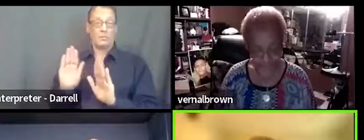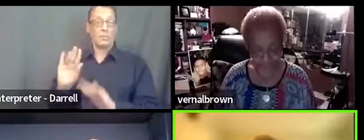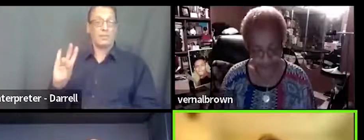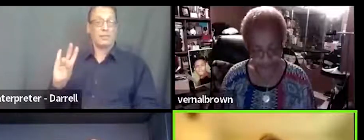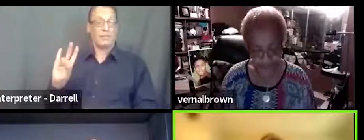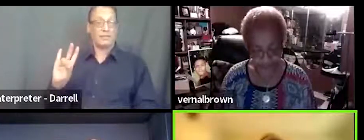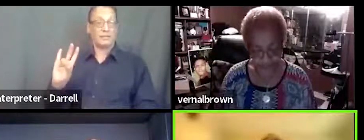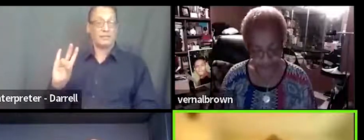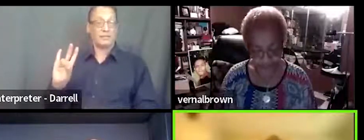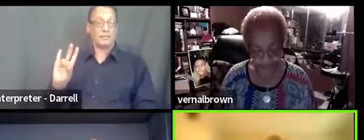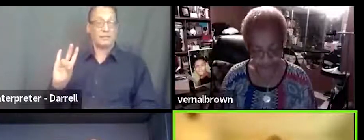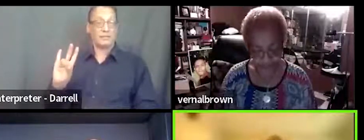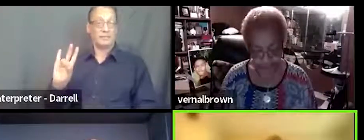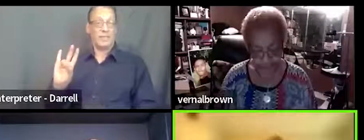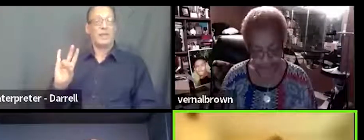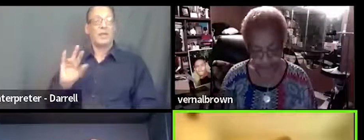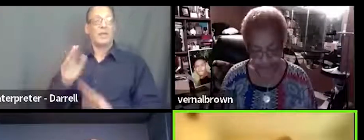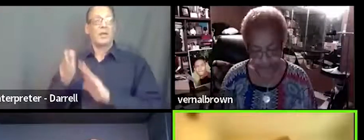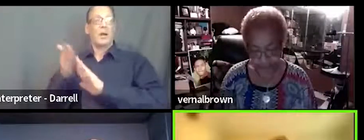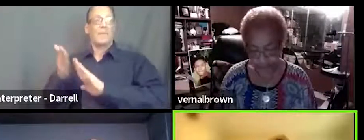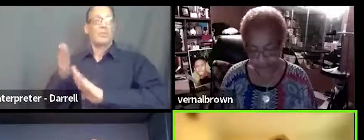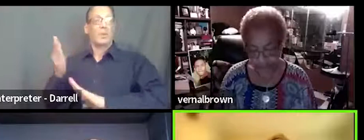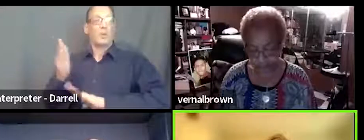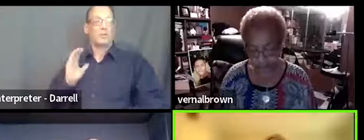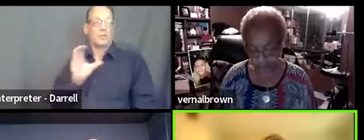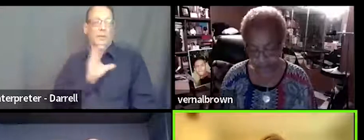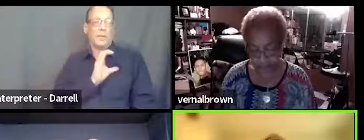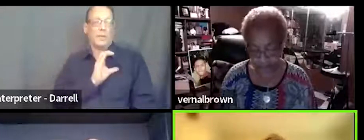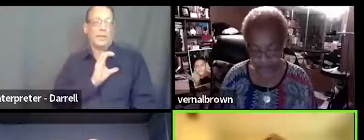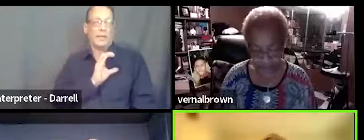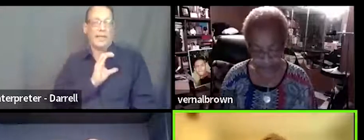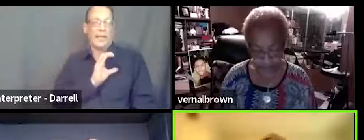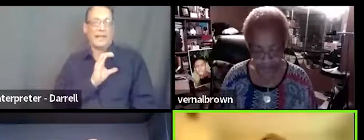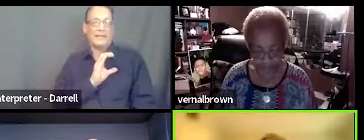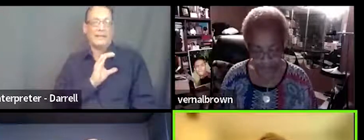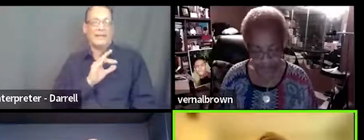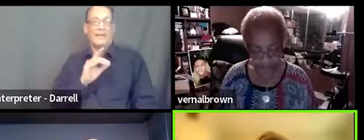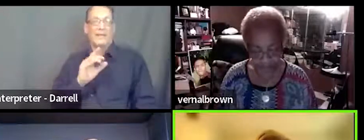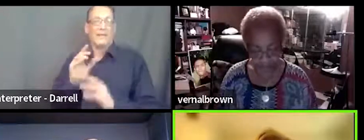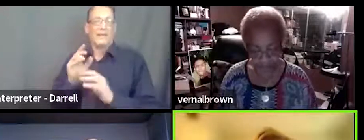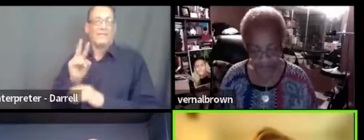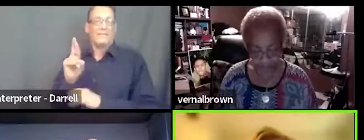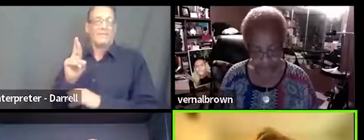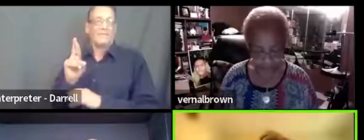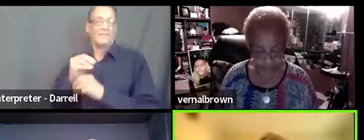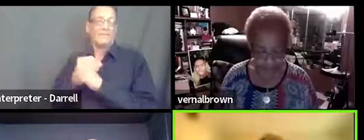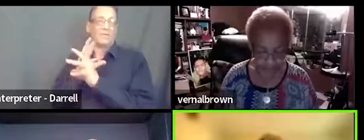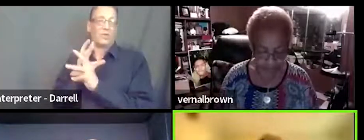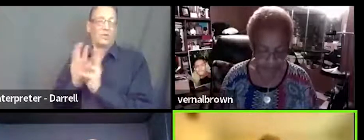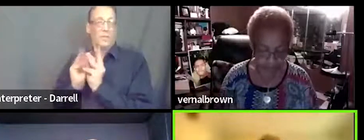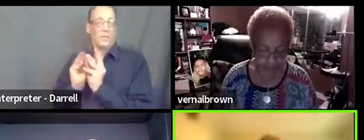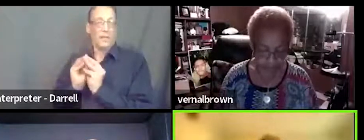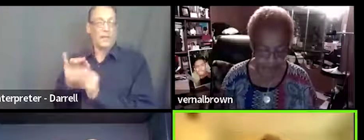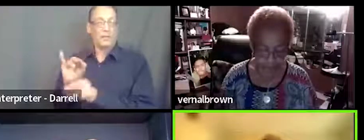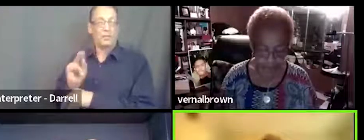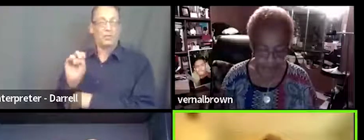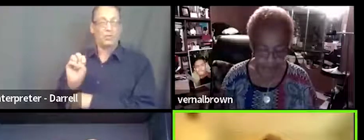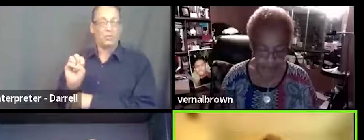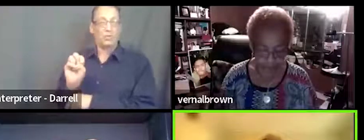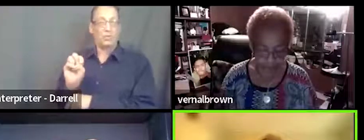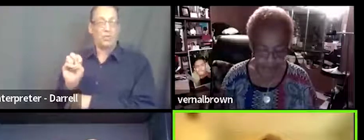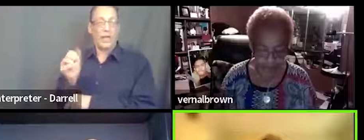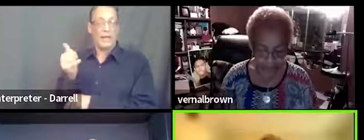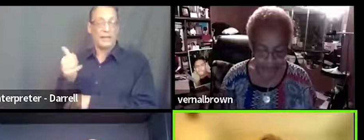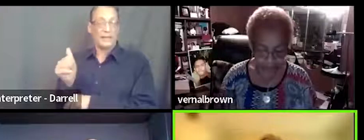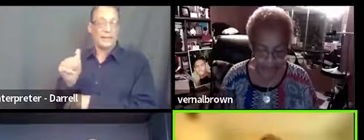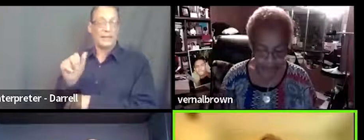item seven, the report of the Operations Committee. A virtual meeting of the Operations Committee was held on June 10th, 2022 at